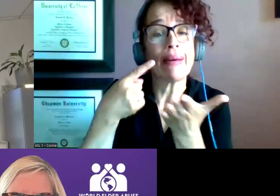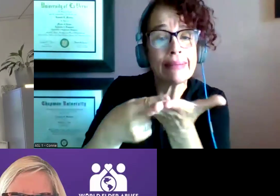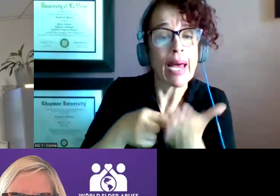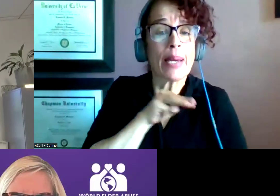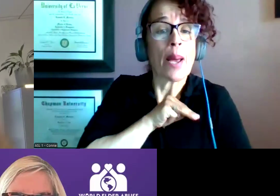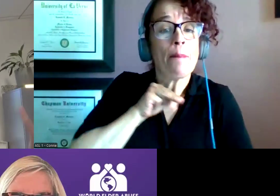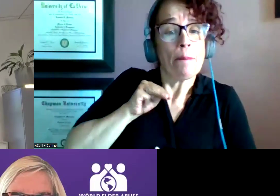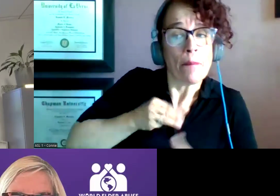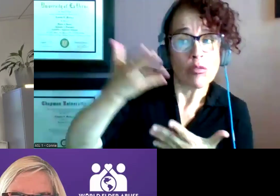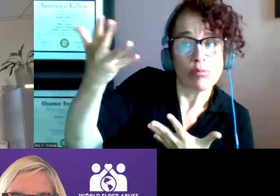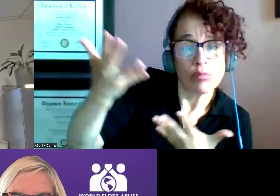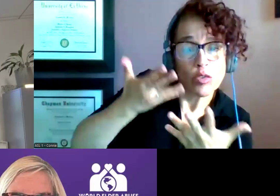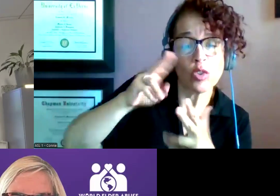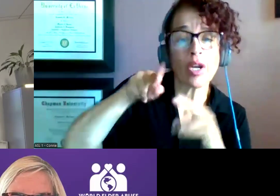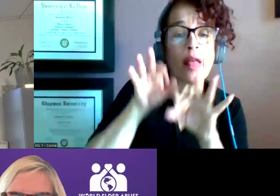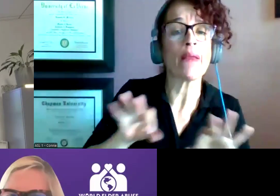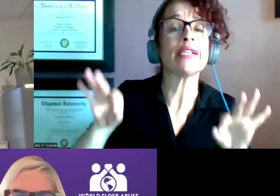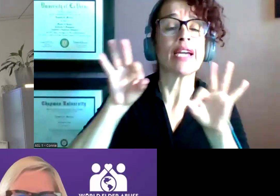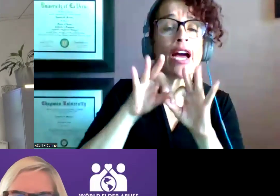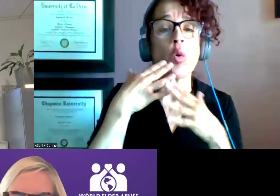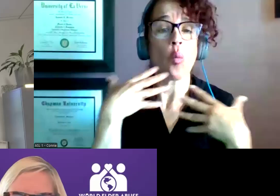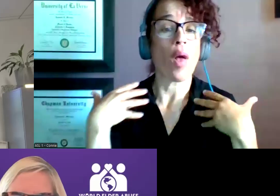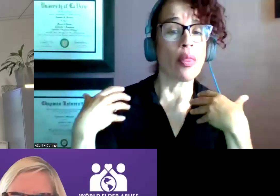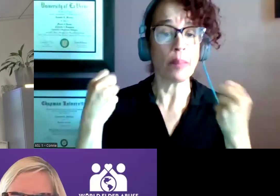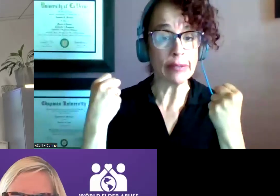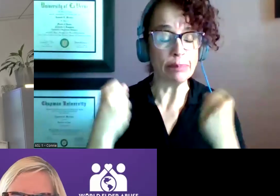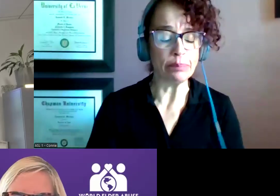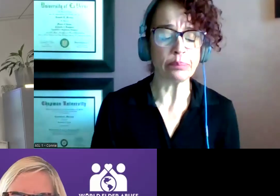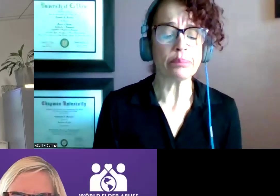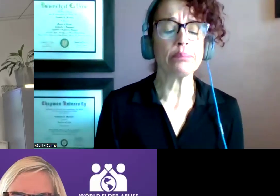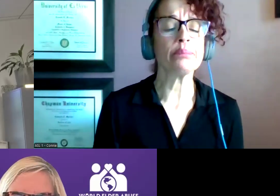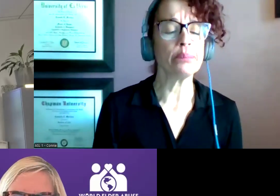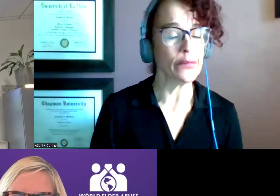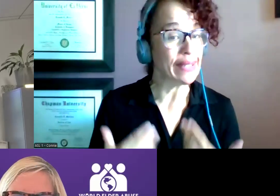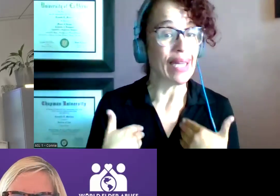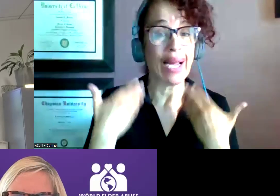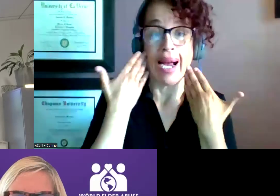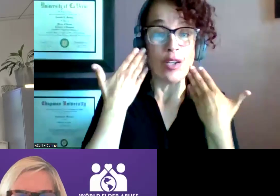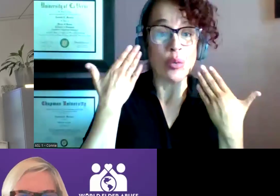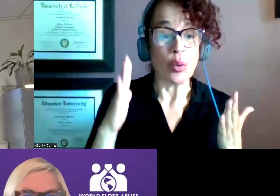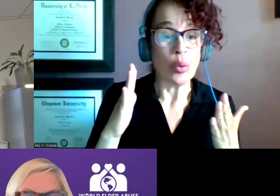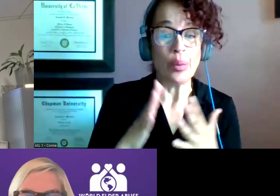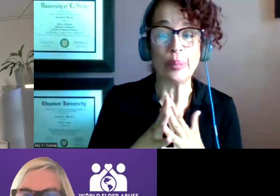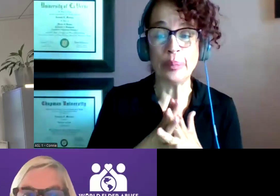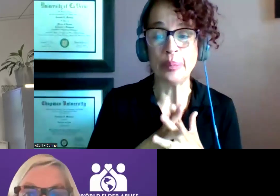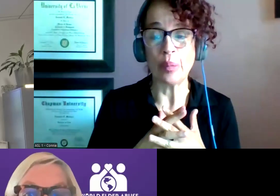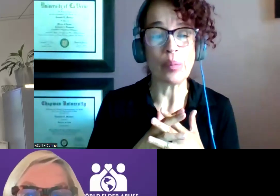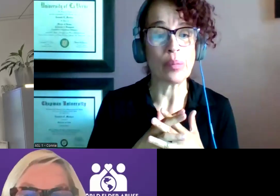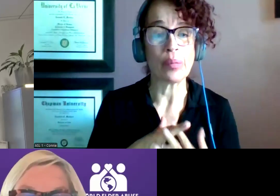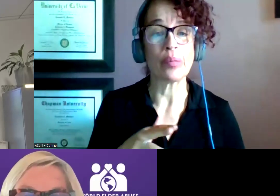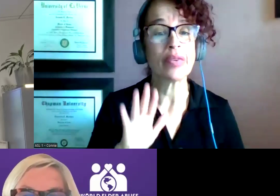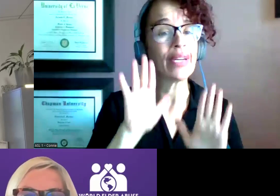member's entire well-being. So I don't know if